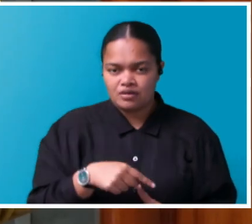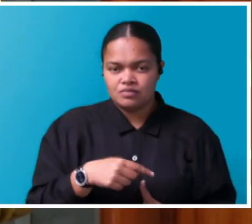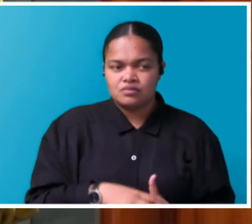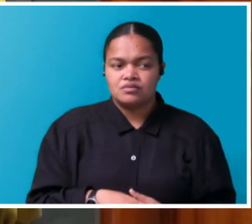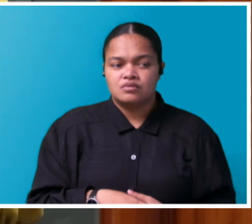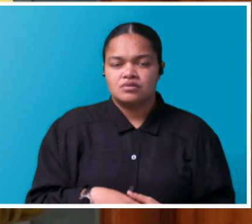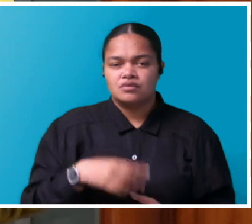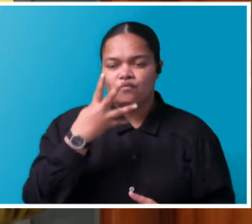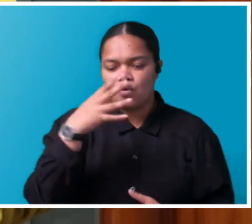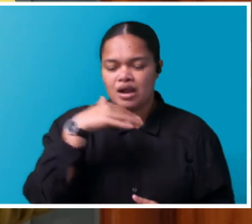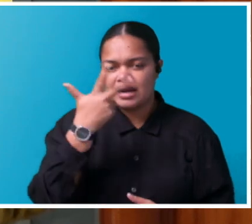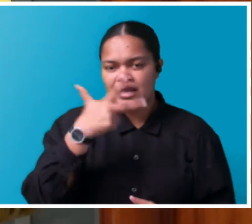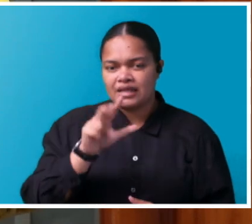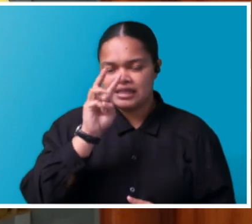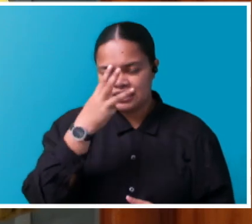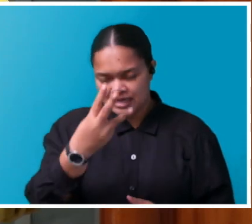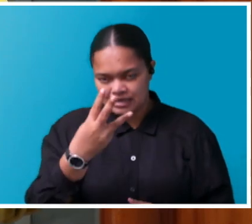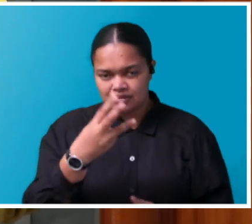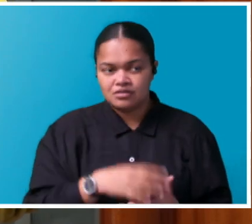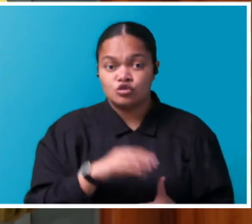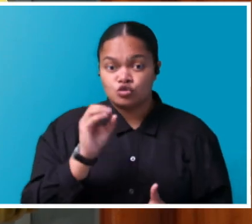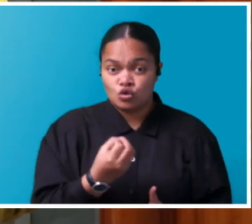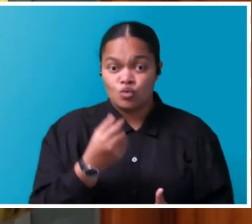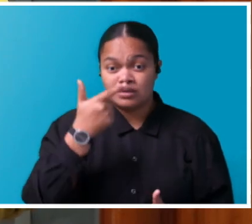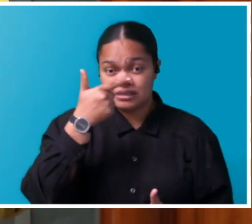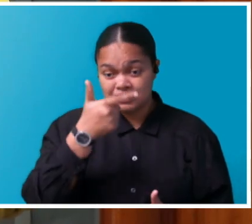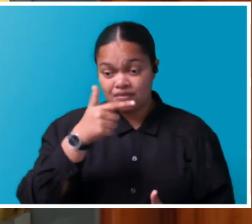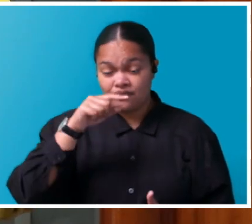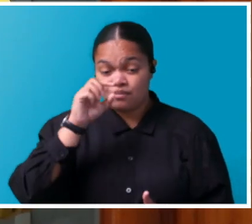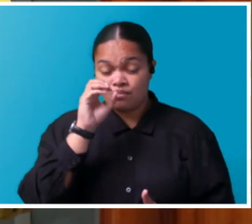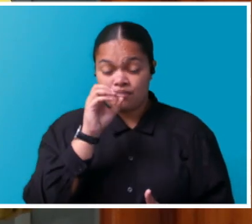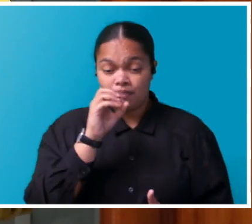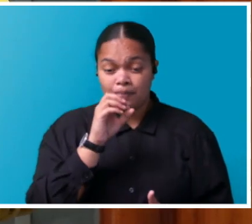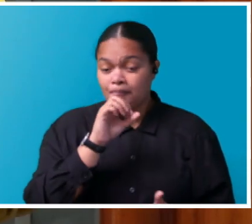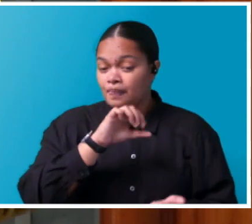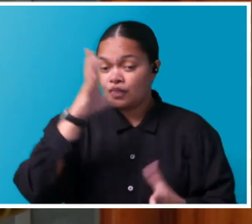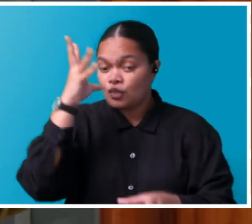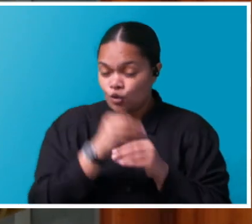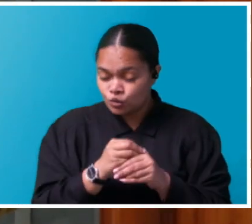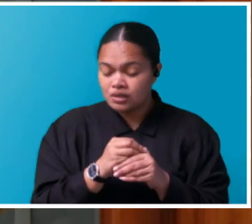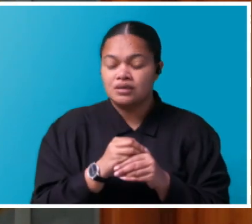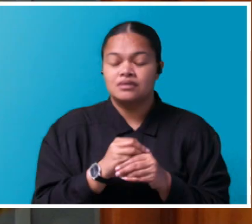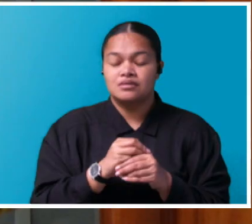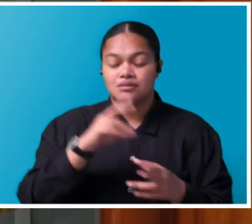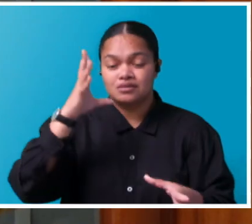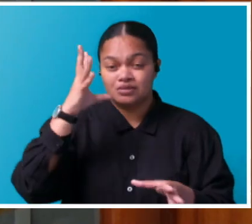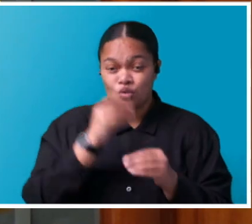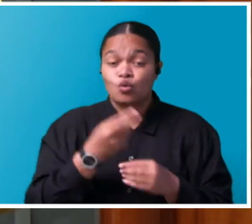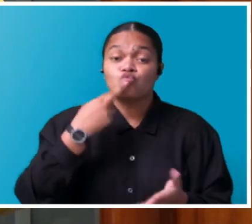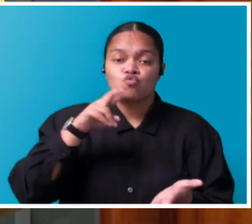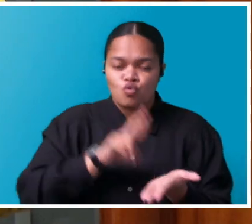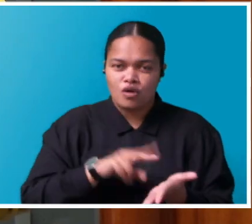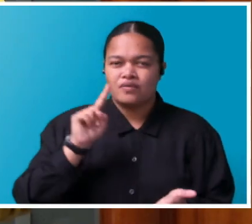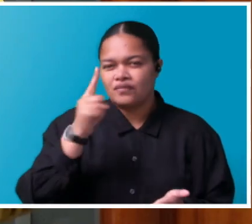458,483 units, which accounts for 49.7% of the total emission reduction units recorded for the